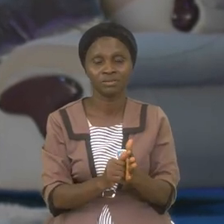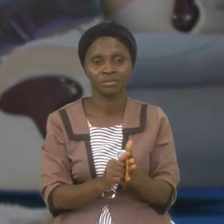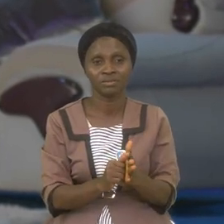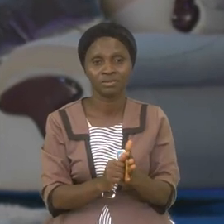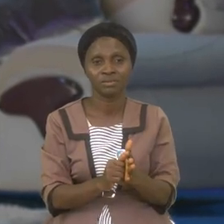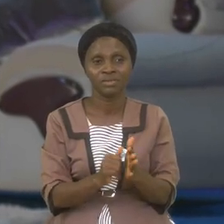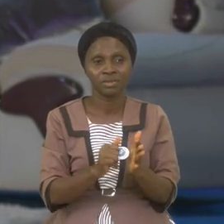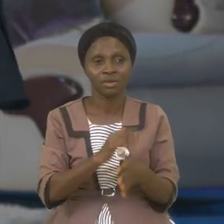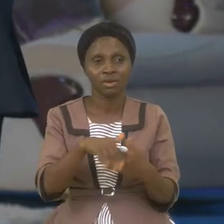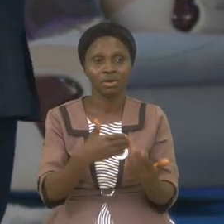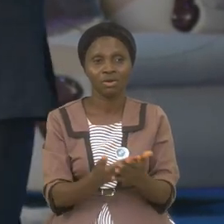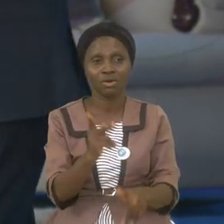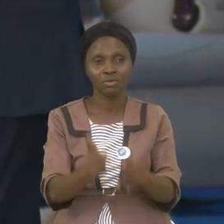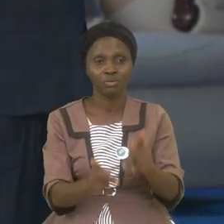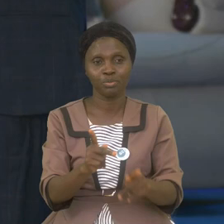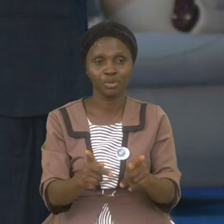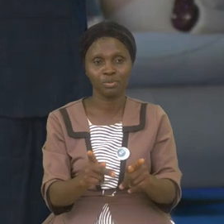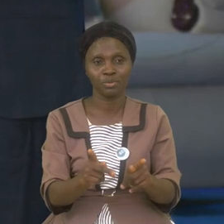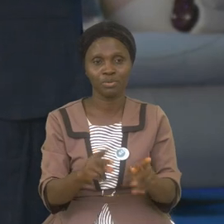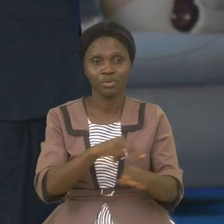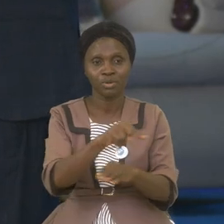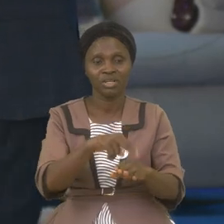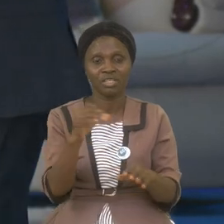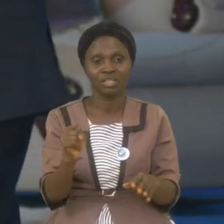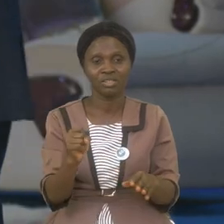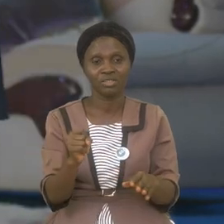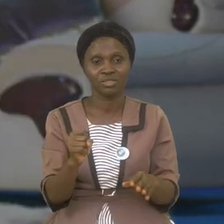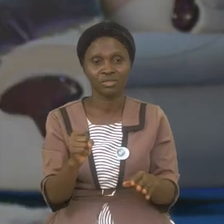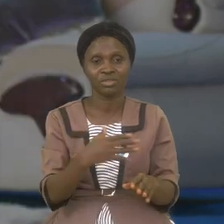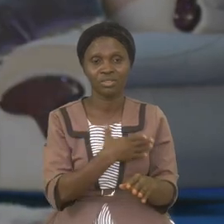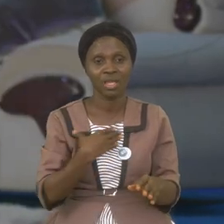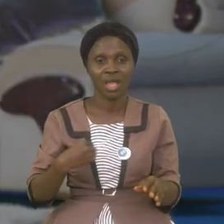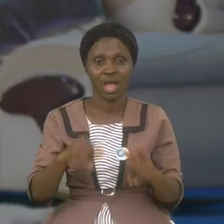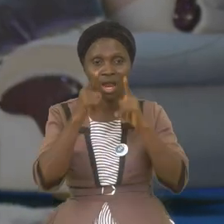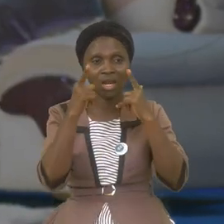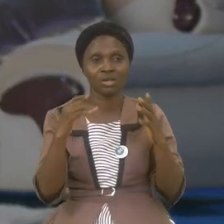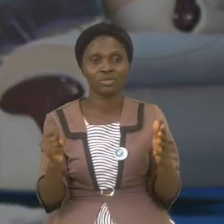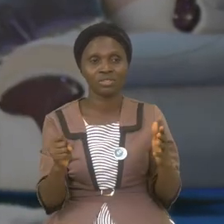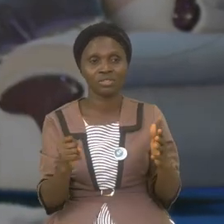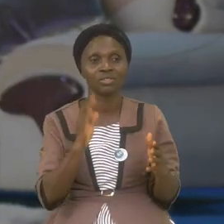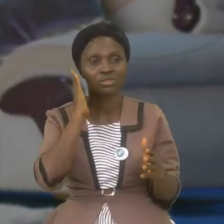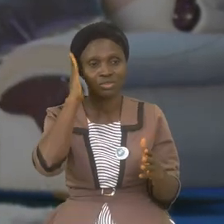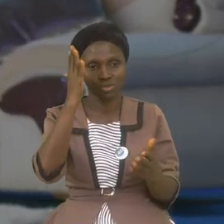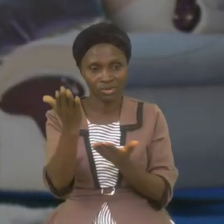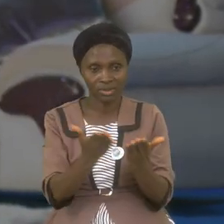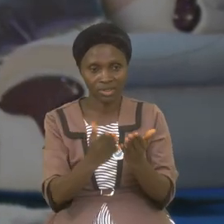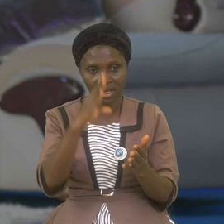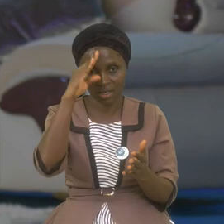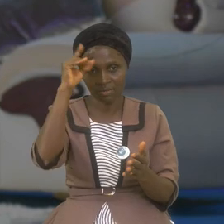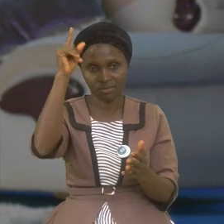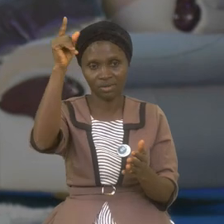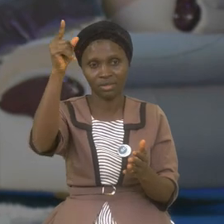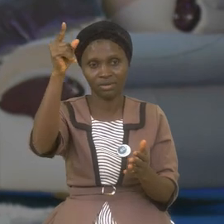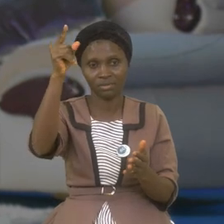and kingdom, that all people, nations, languages should